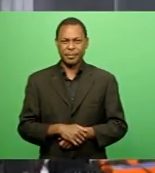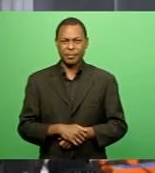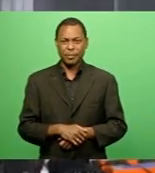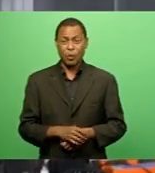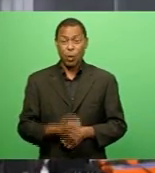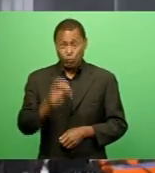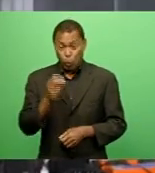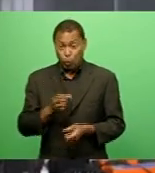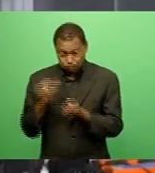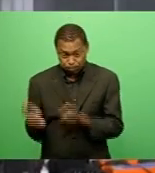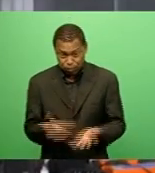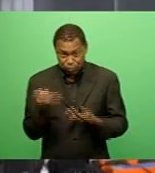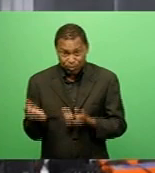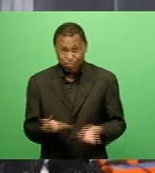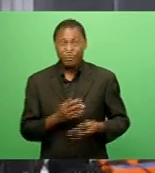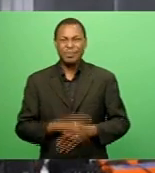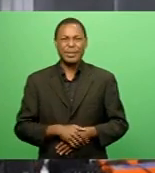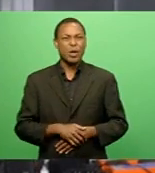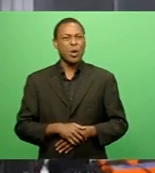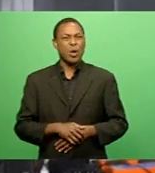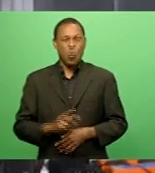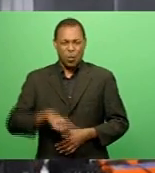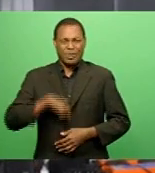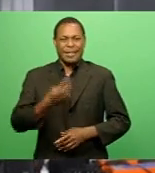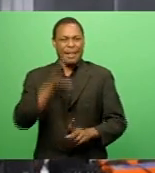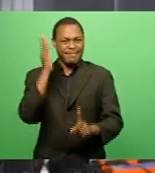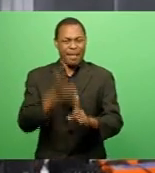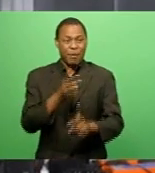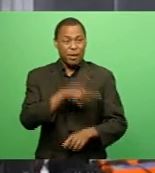we sell our chips direct to China,